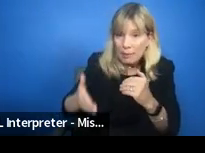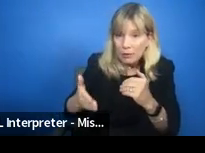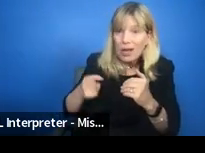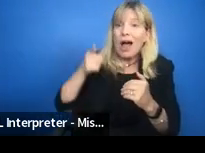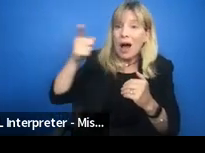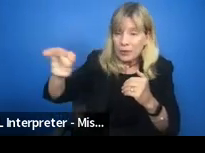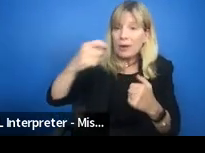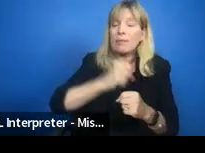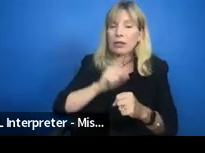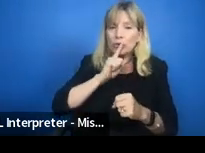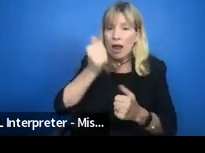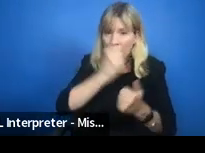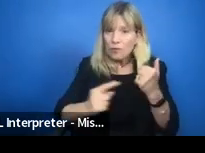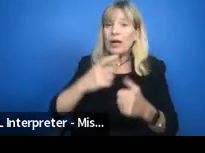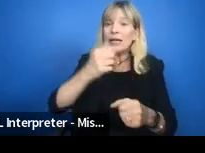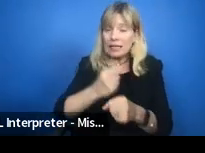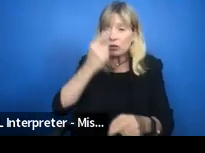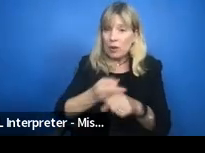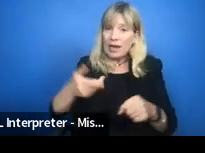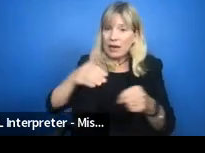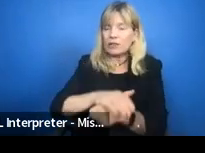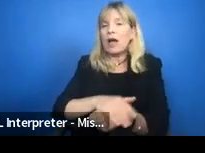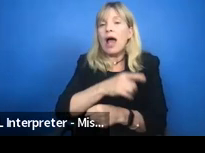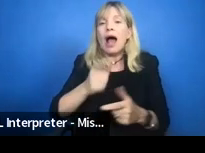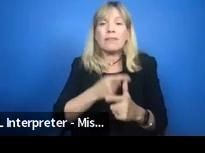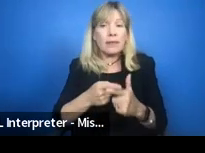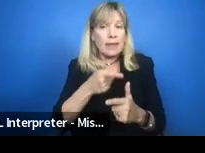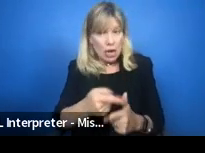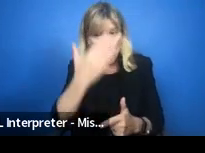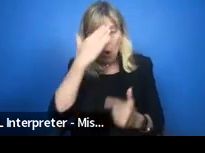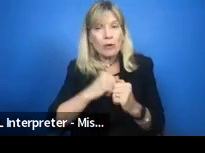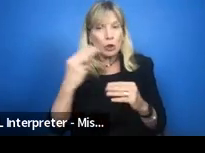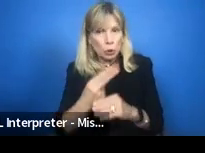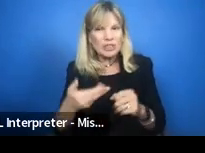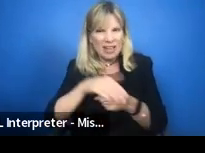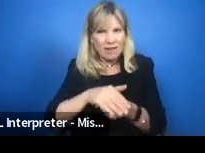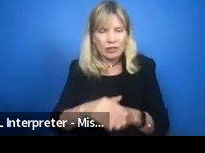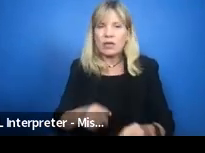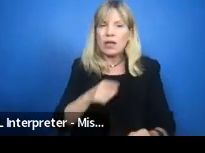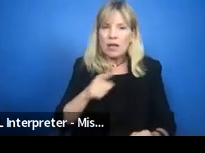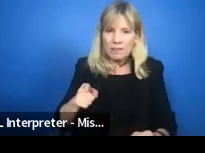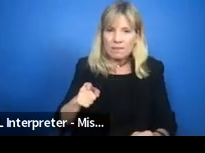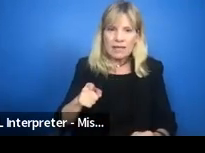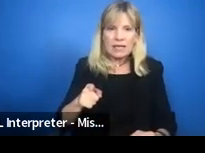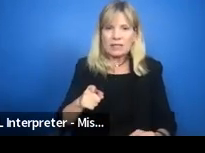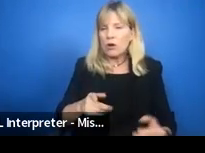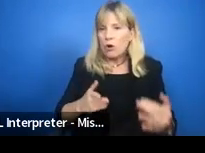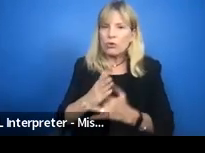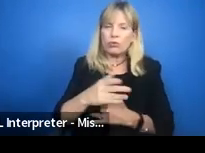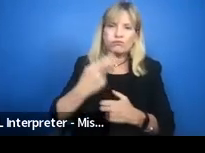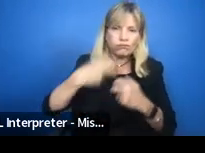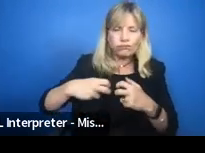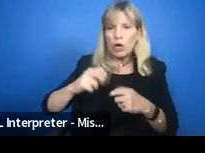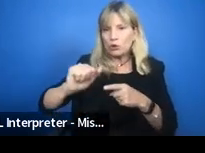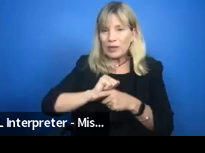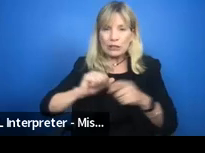there, making sure everyone not only gets covered, but knows how to use their coverage. These assisters go through rigorous training and certification